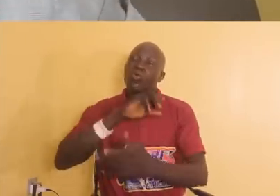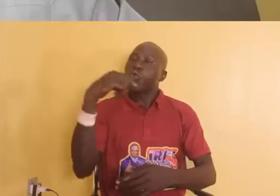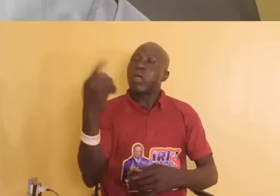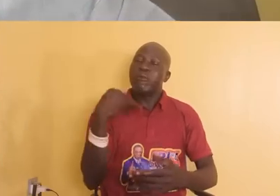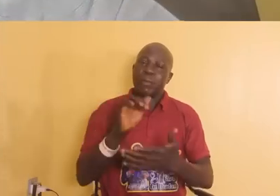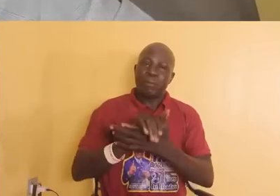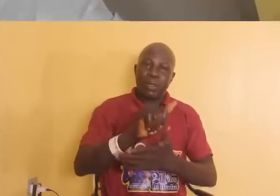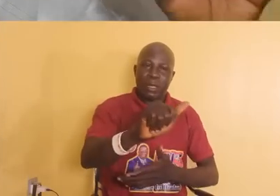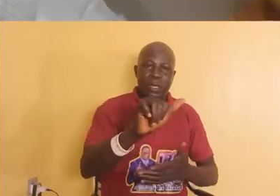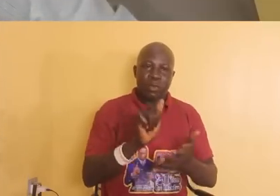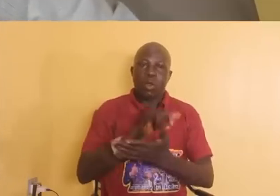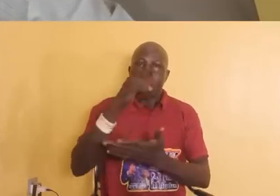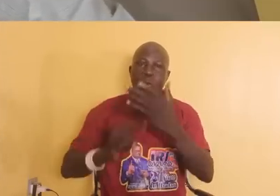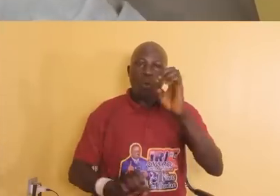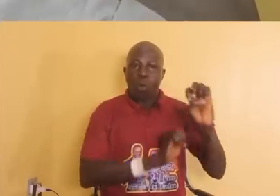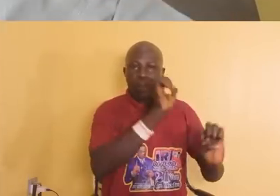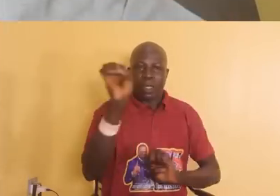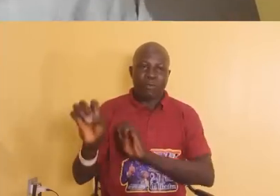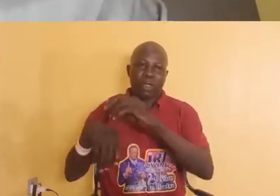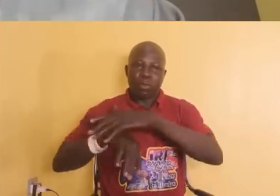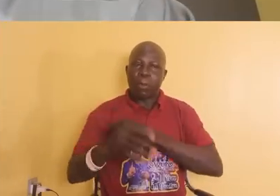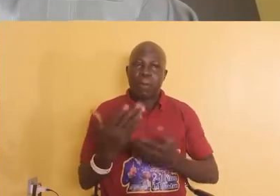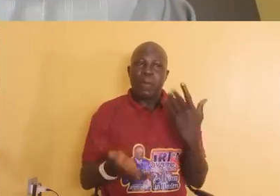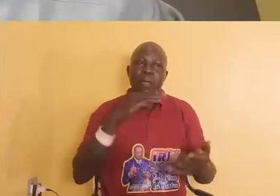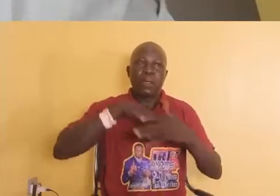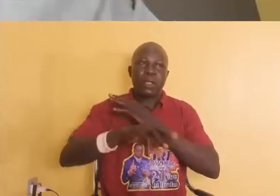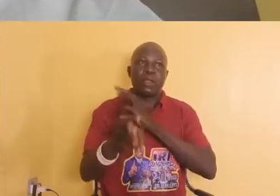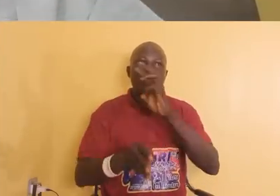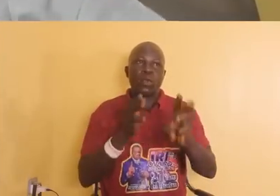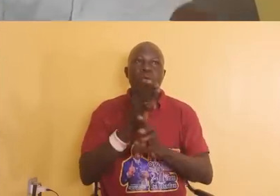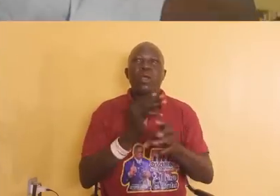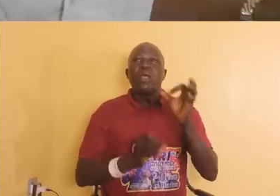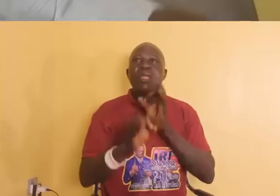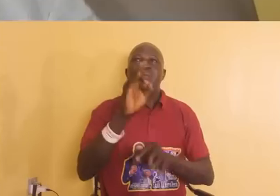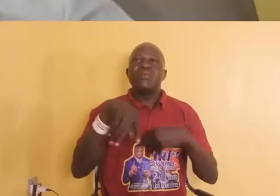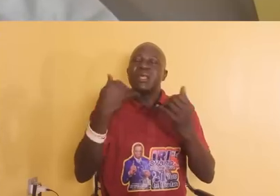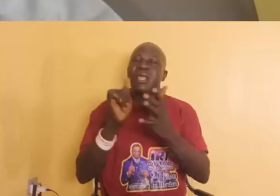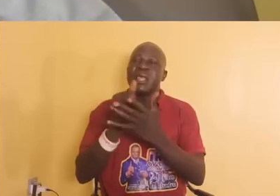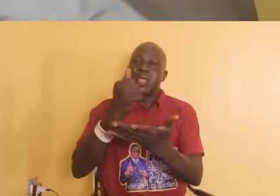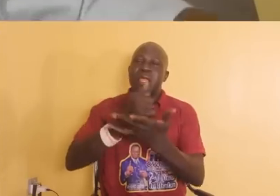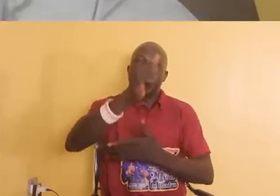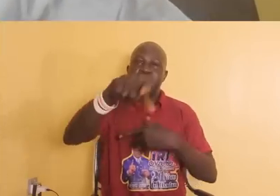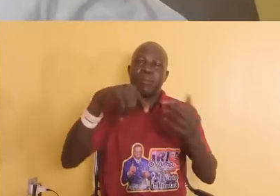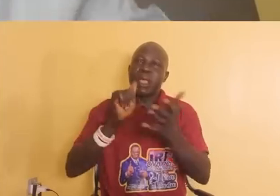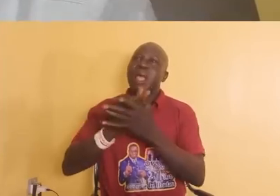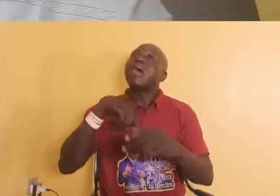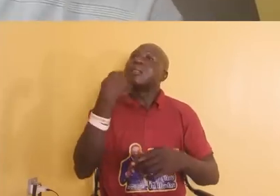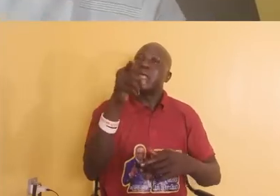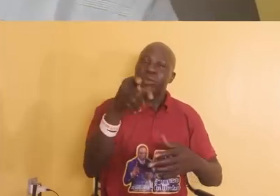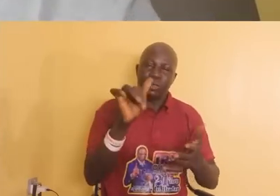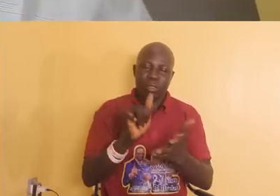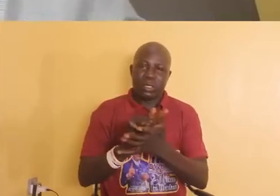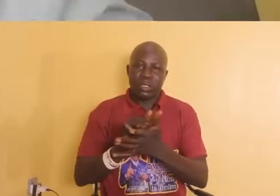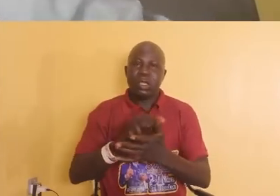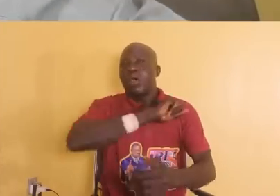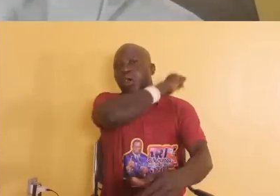don't believe. If you keep it up, I will go back. Wherever you may be in the whole world. Tabane Samuel. You can say amen to them. Go suffer pain. I declare